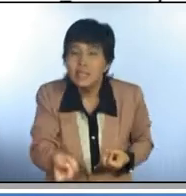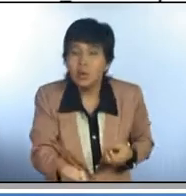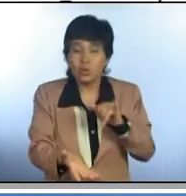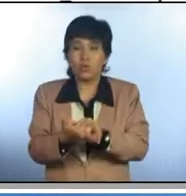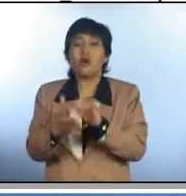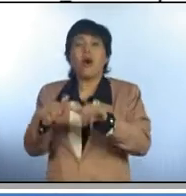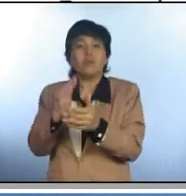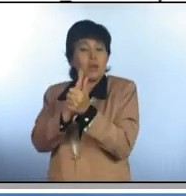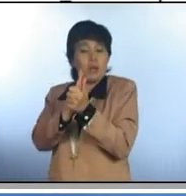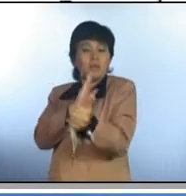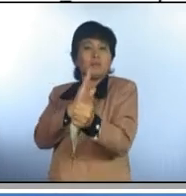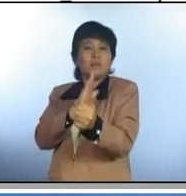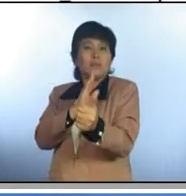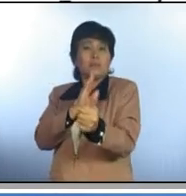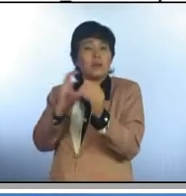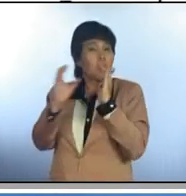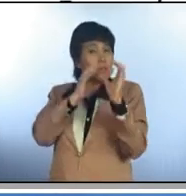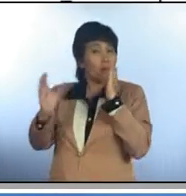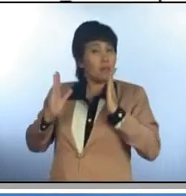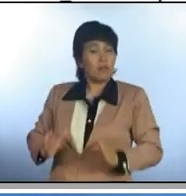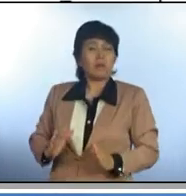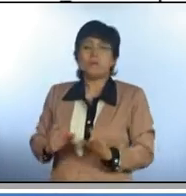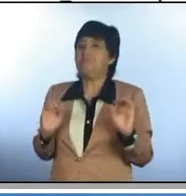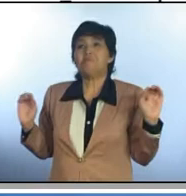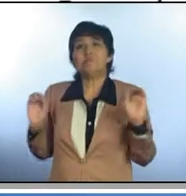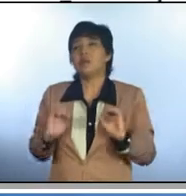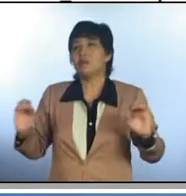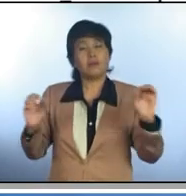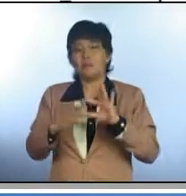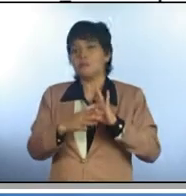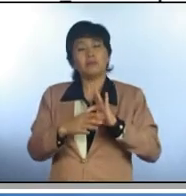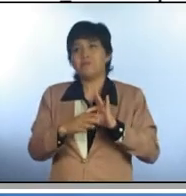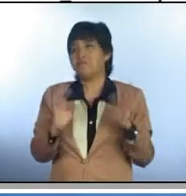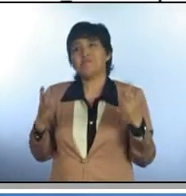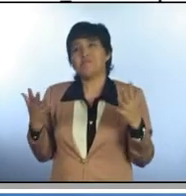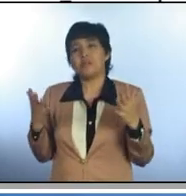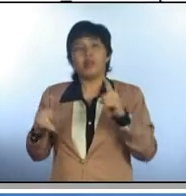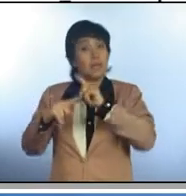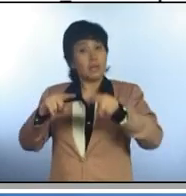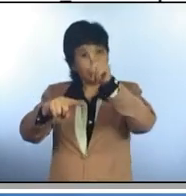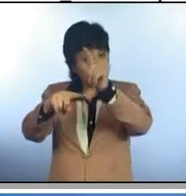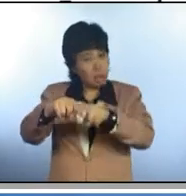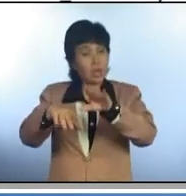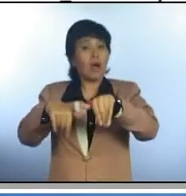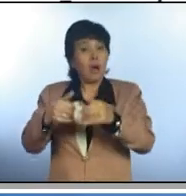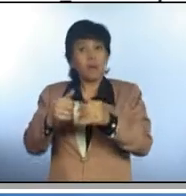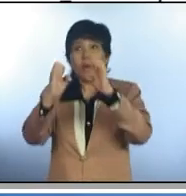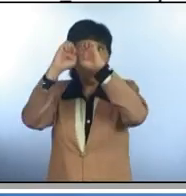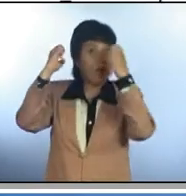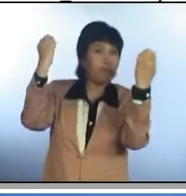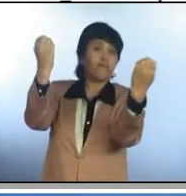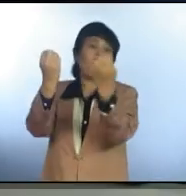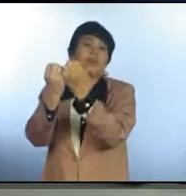how expert the communicator. It has nothing to do with the content at all. It depends on the environment.